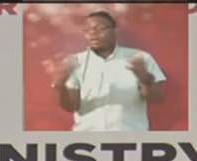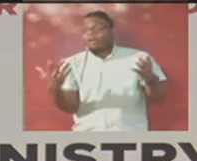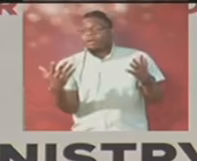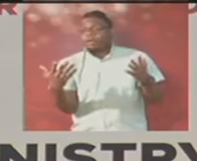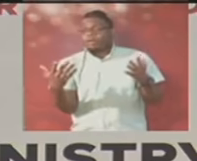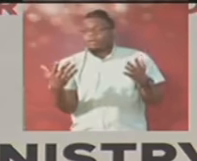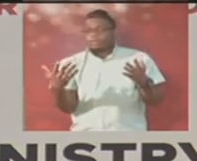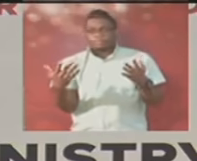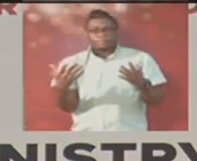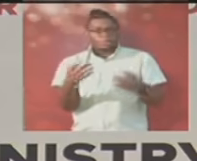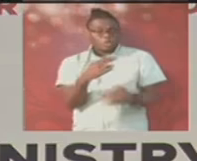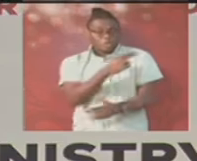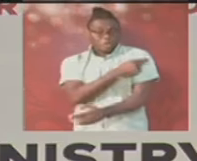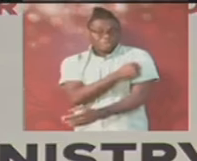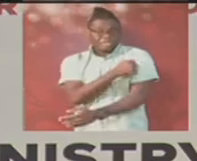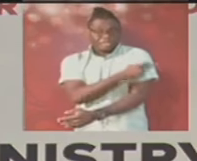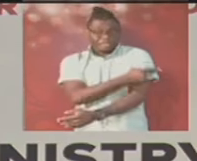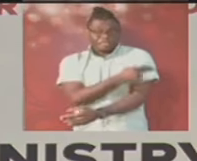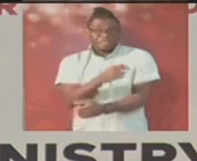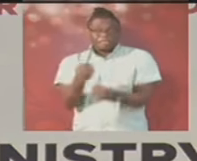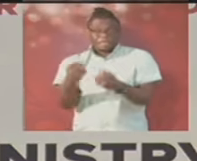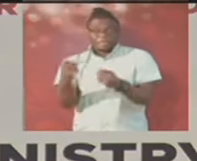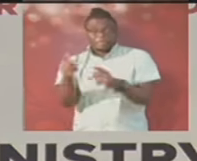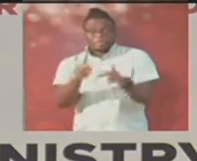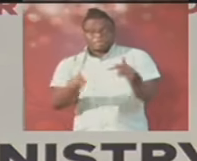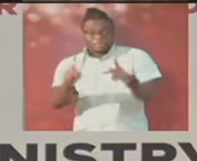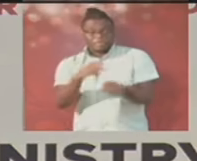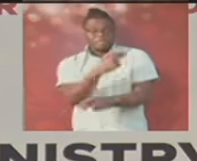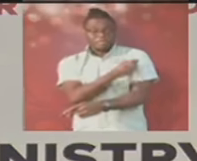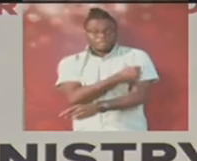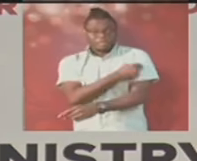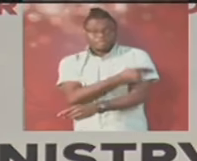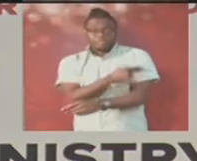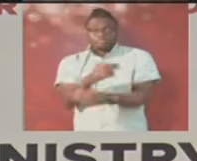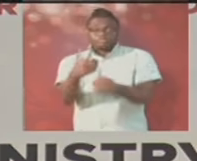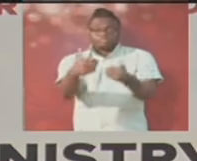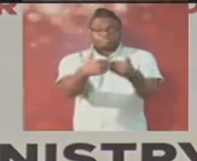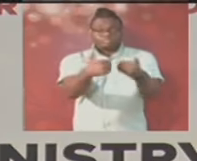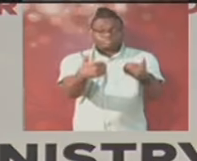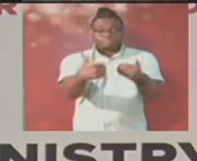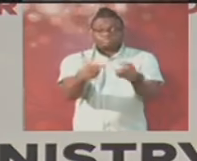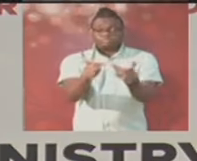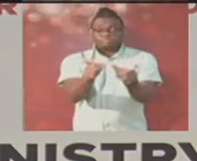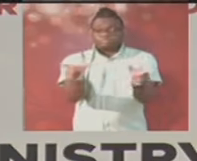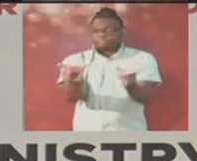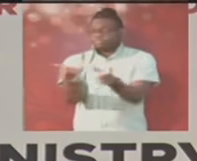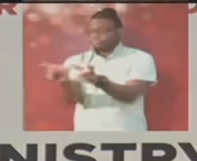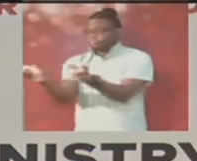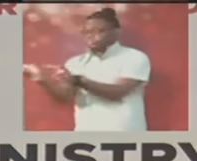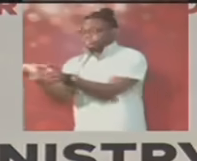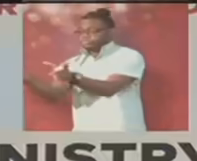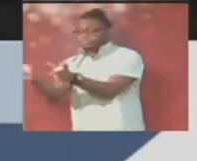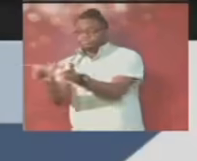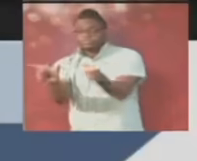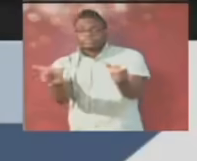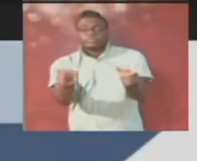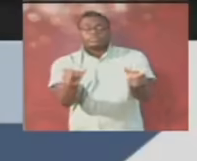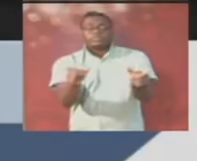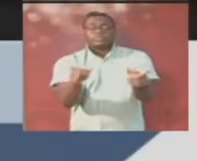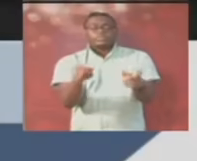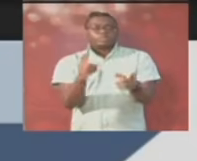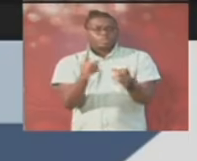occupancy figures in our parallel healthcare system. I'll start this morning with the clinical update,